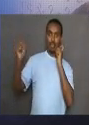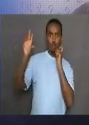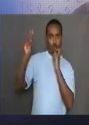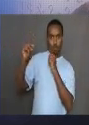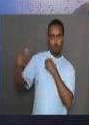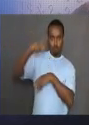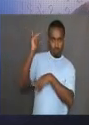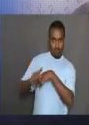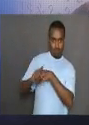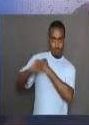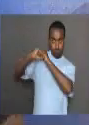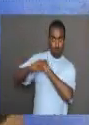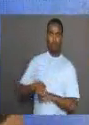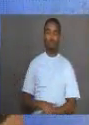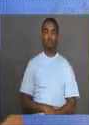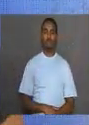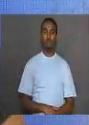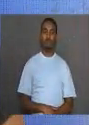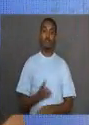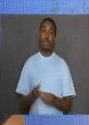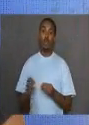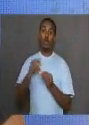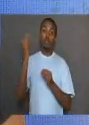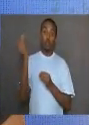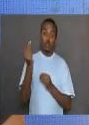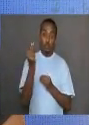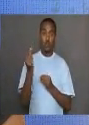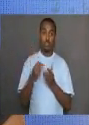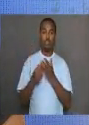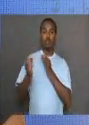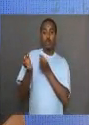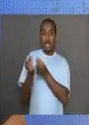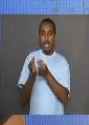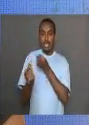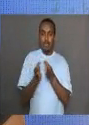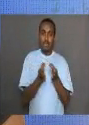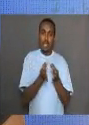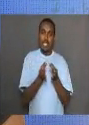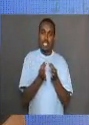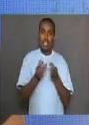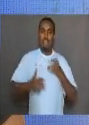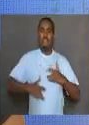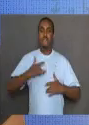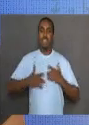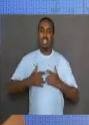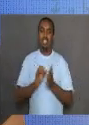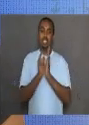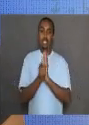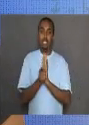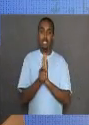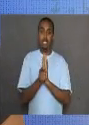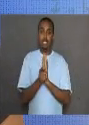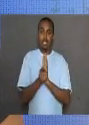to attack. They also use them to express a range of feelings such